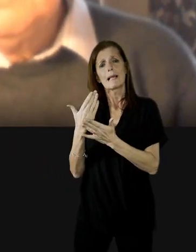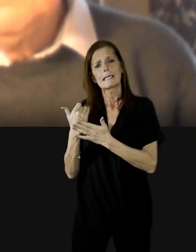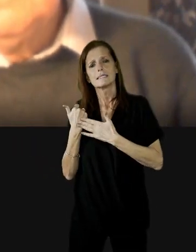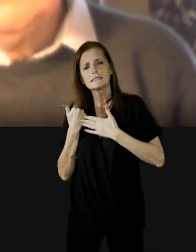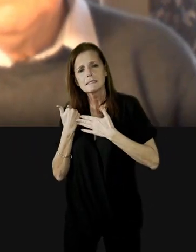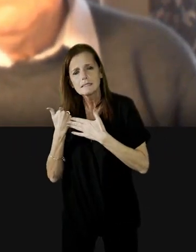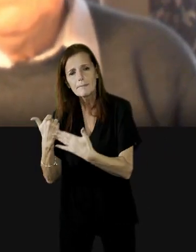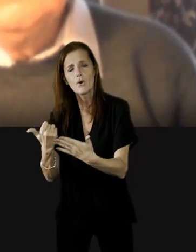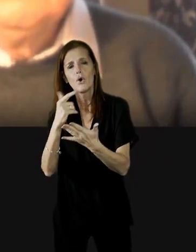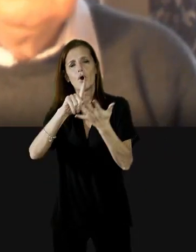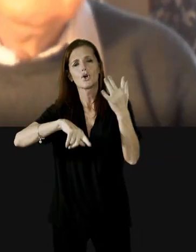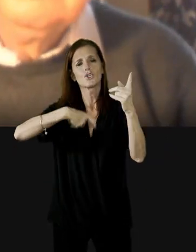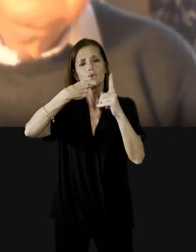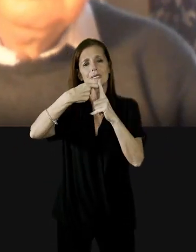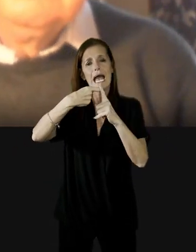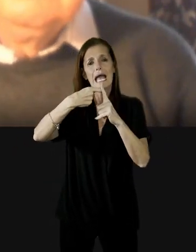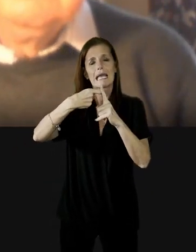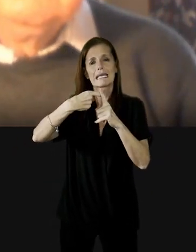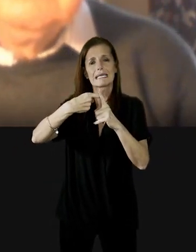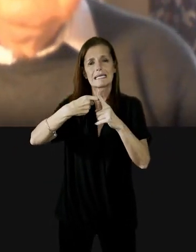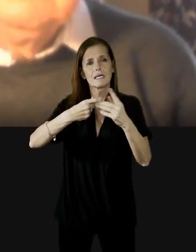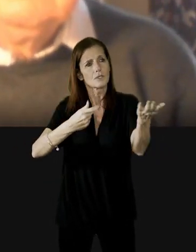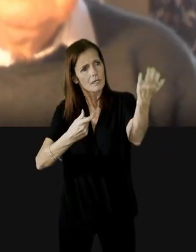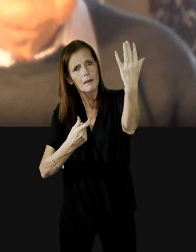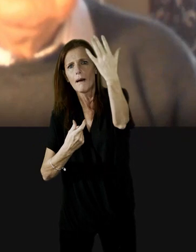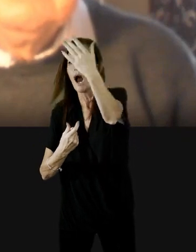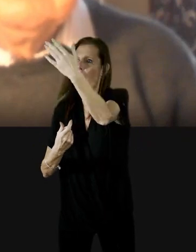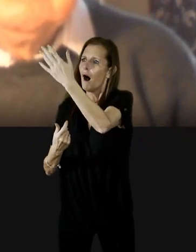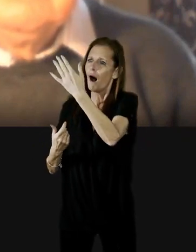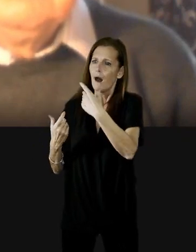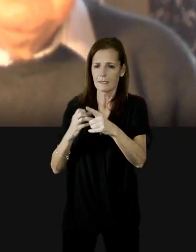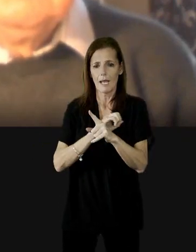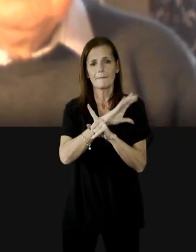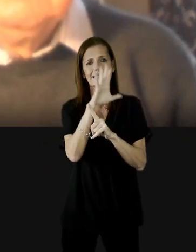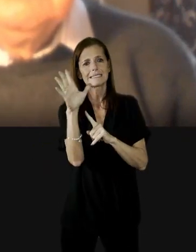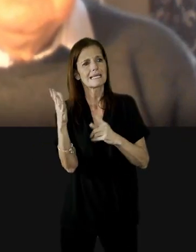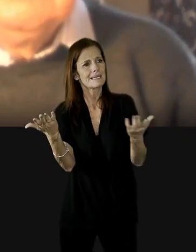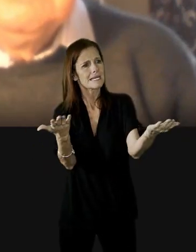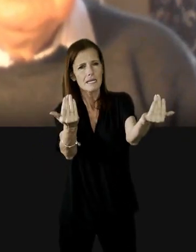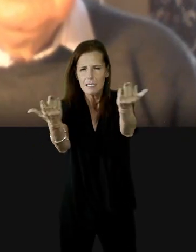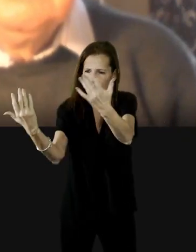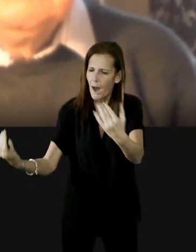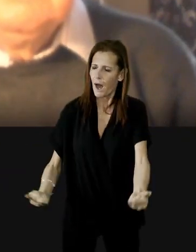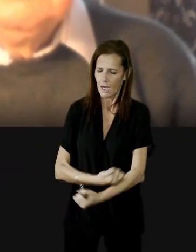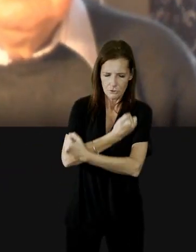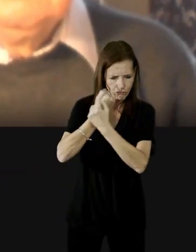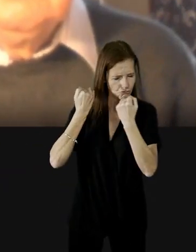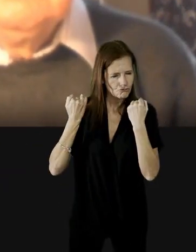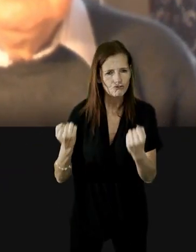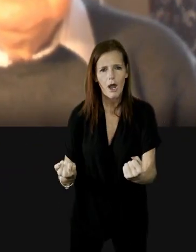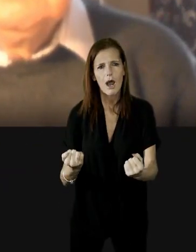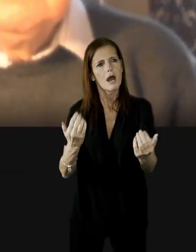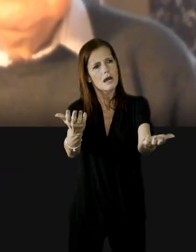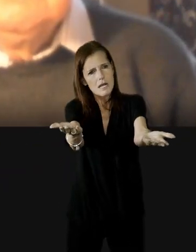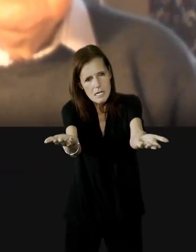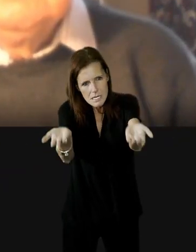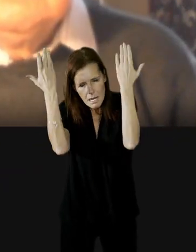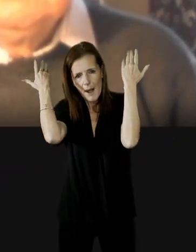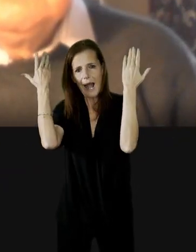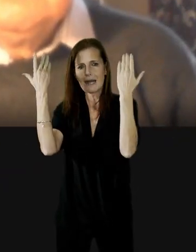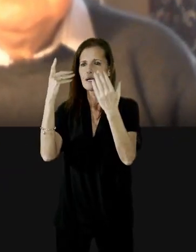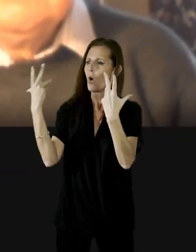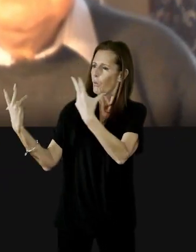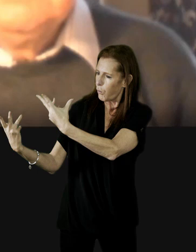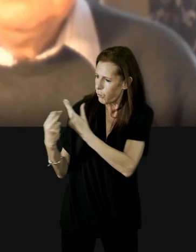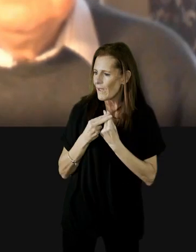just supporting UK PLC to come out of the pandemic, come out really stronger, and come out